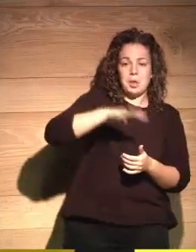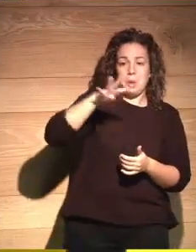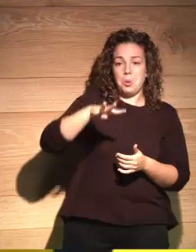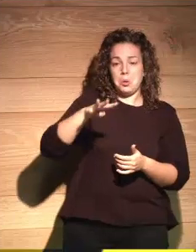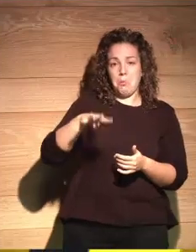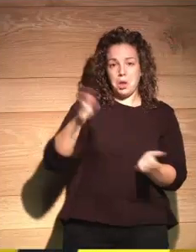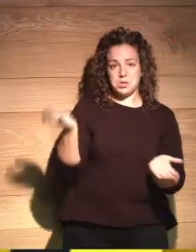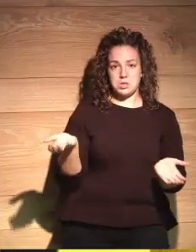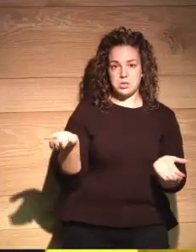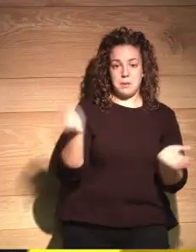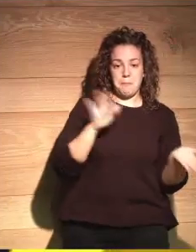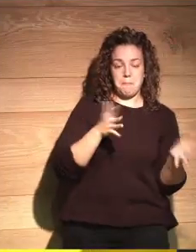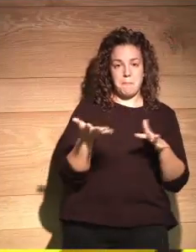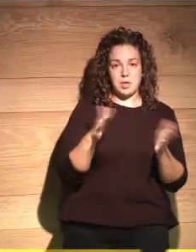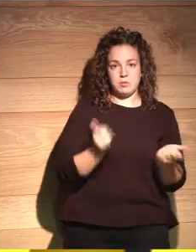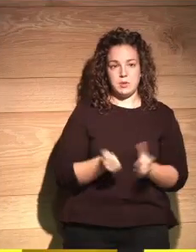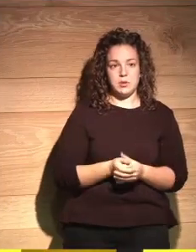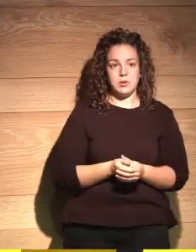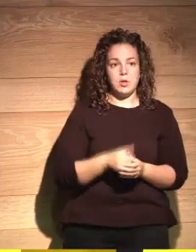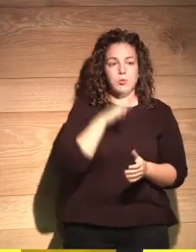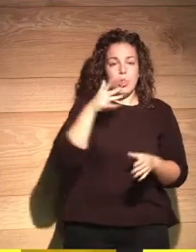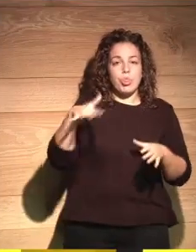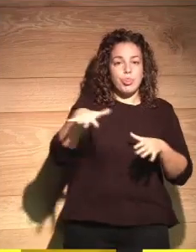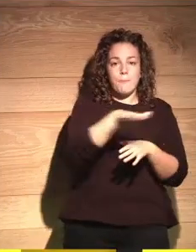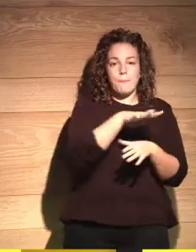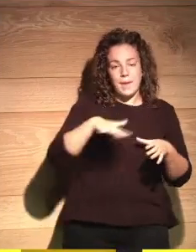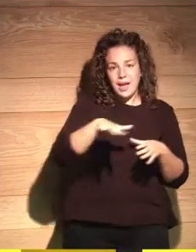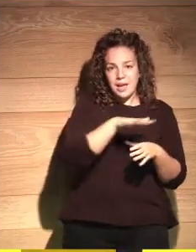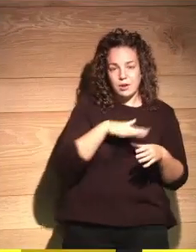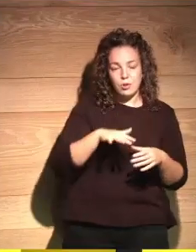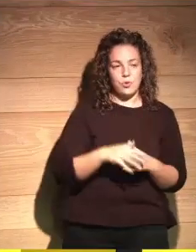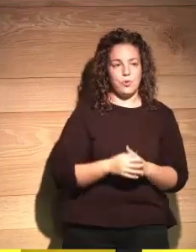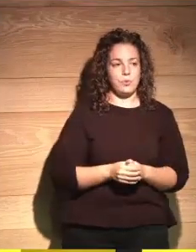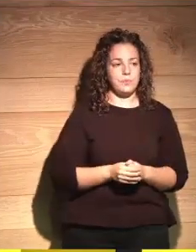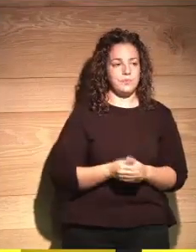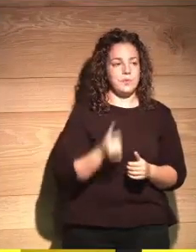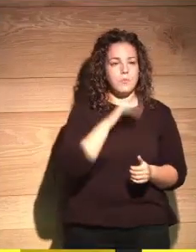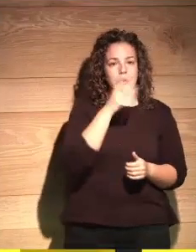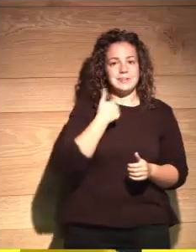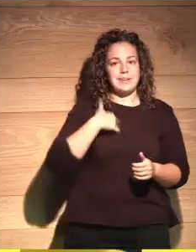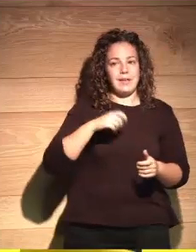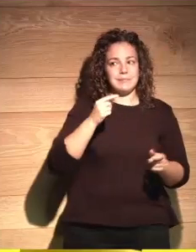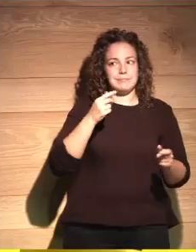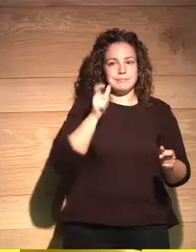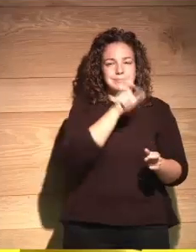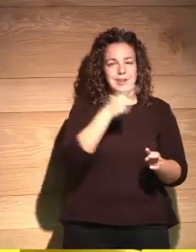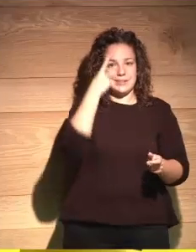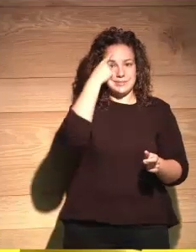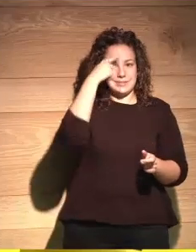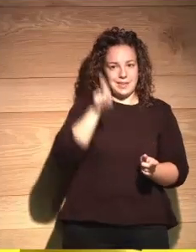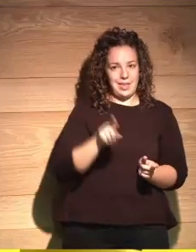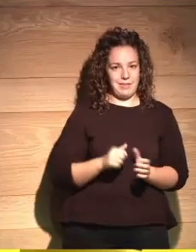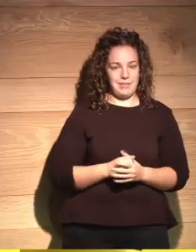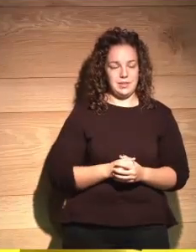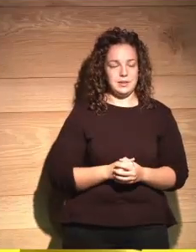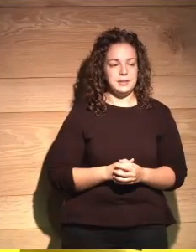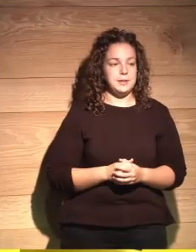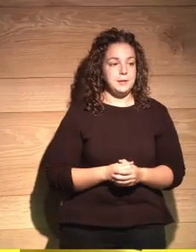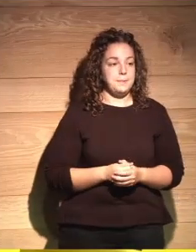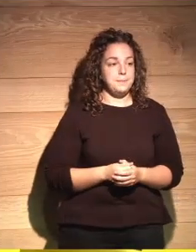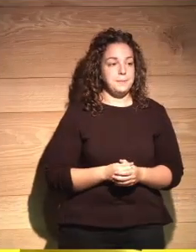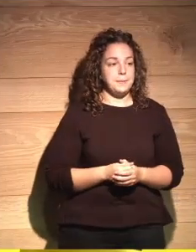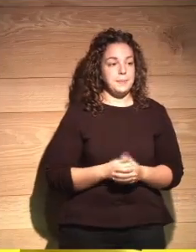fights, and this happened like 3 or 4 months ago in one of the Barcelona districts. And as I said, people are more